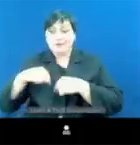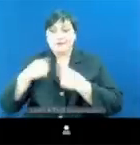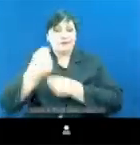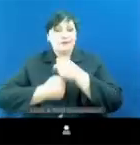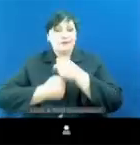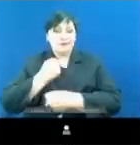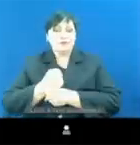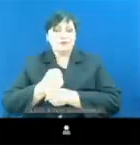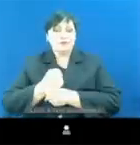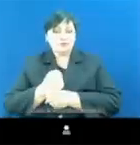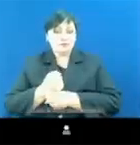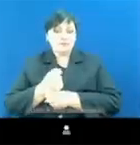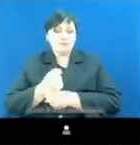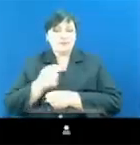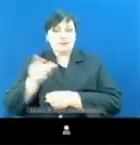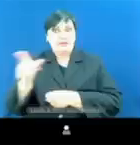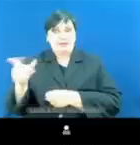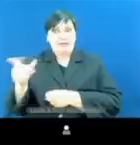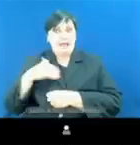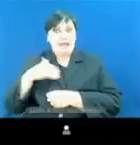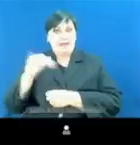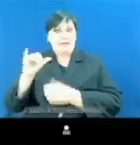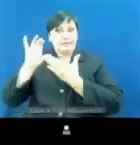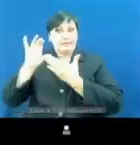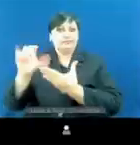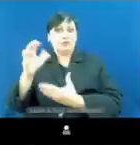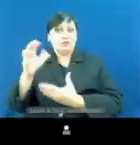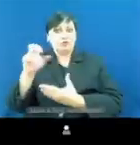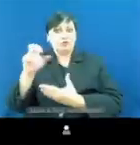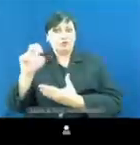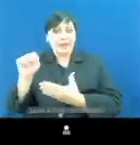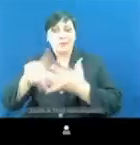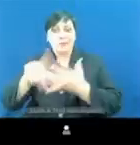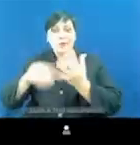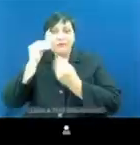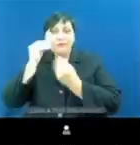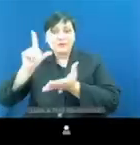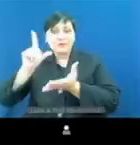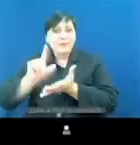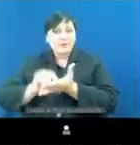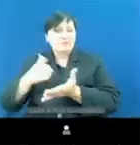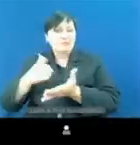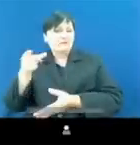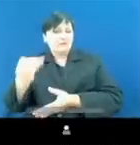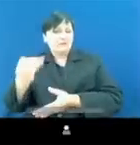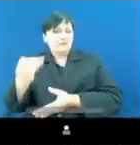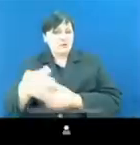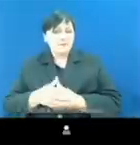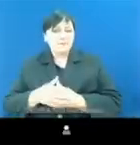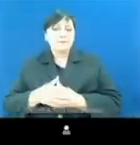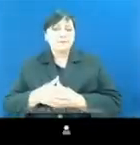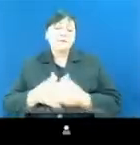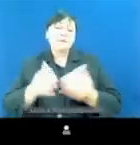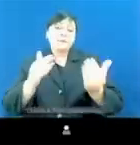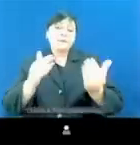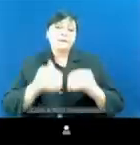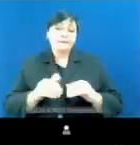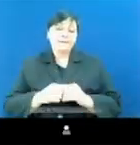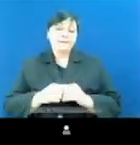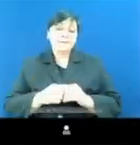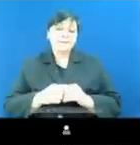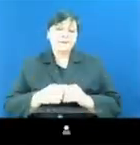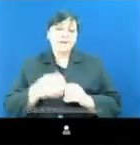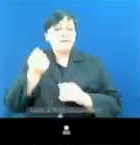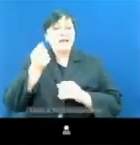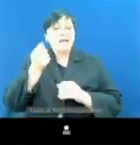had the grant that we have been published. There is also the 18-month legal interpreter preparation